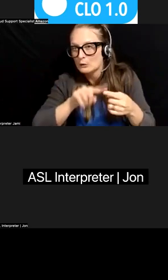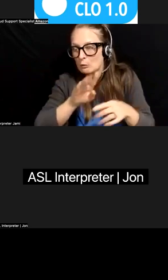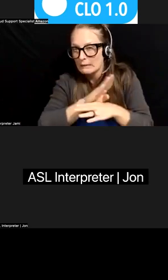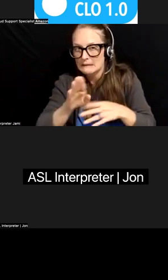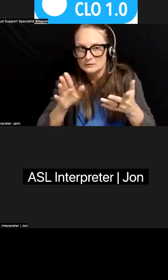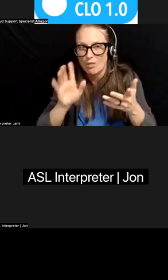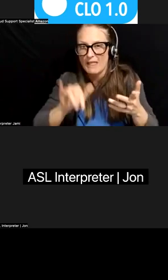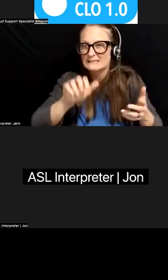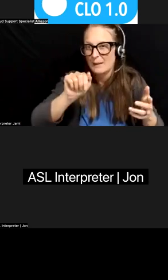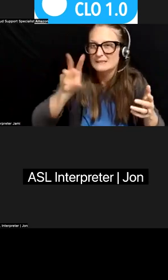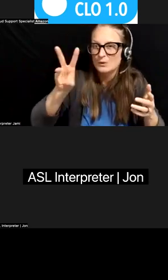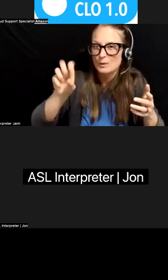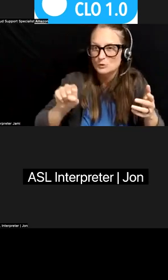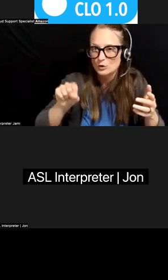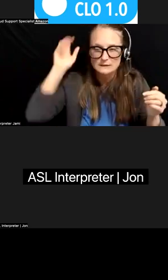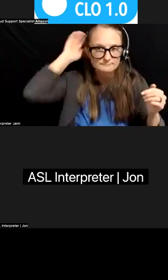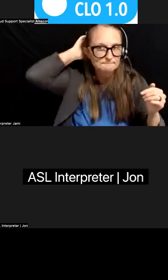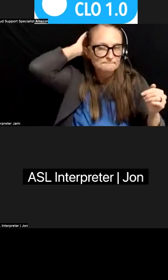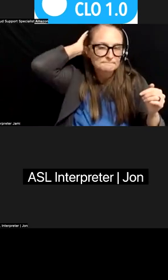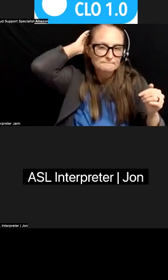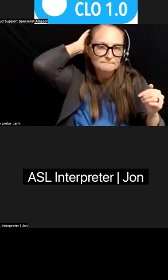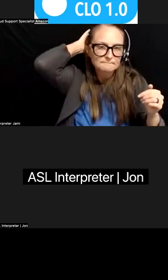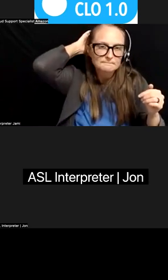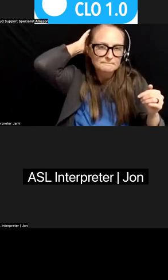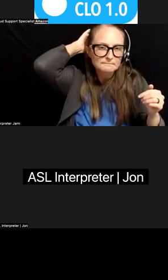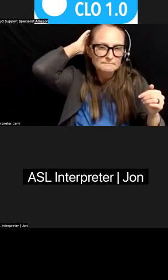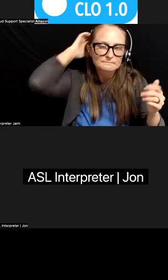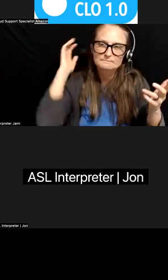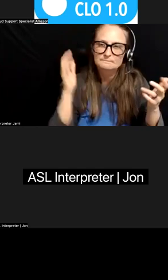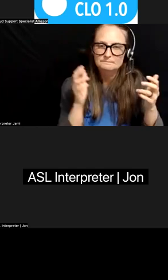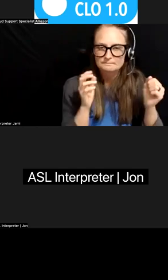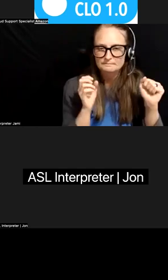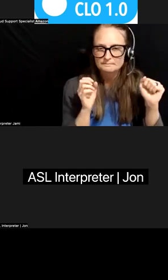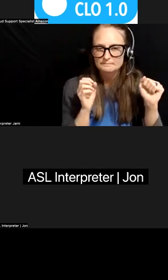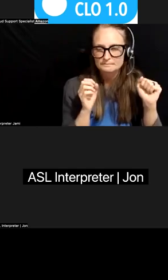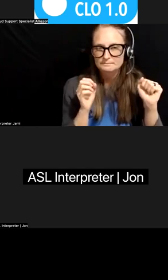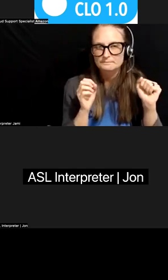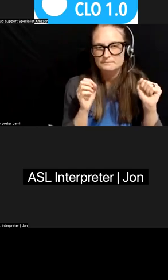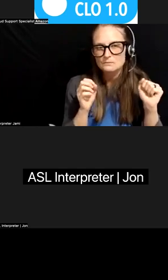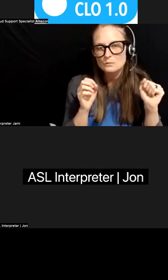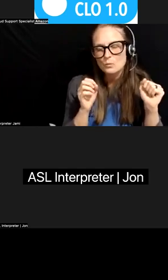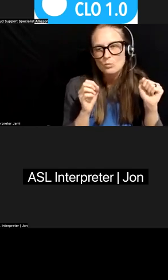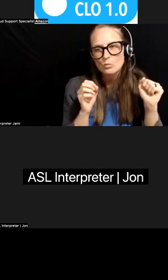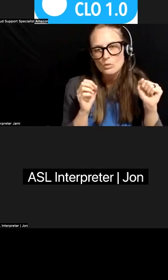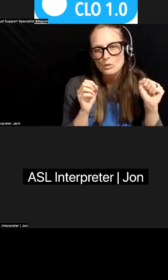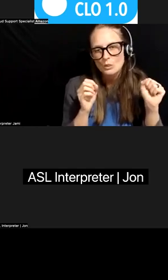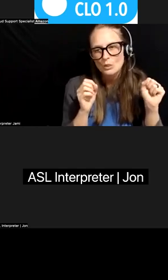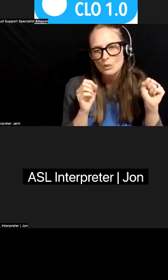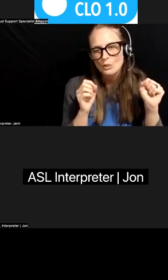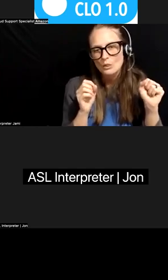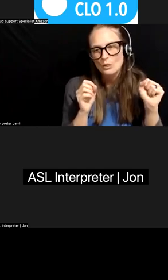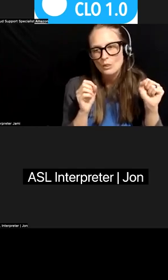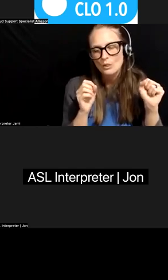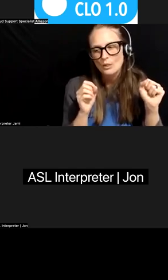Services. Here's a quick overview I'm going to give you. What we're going to do is I'm going to